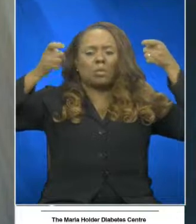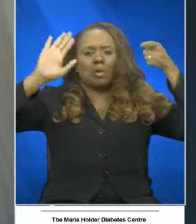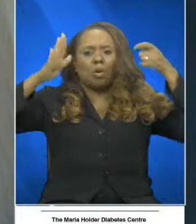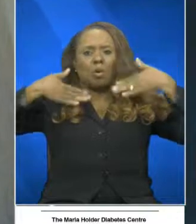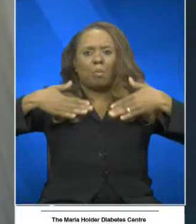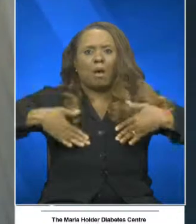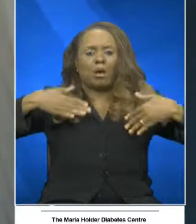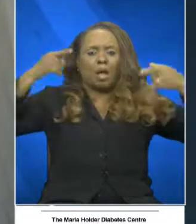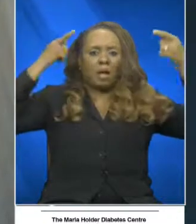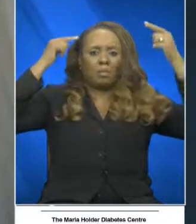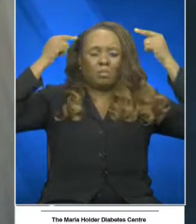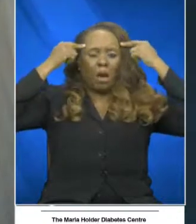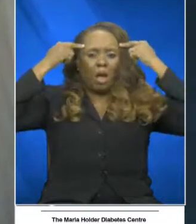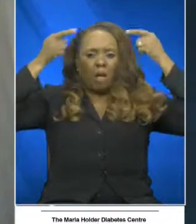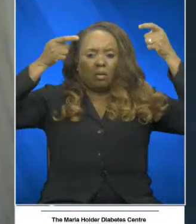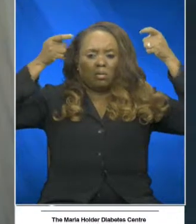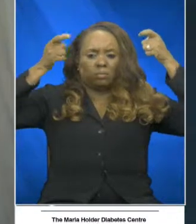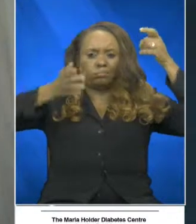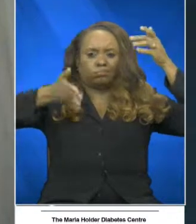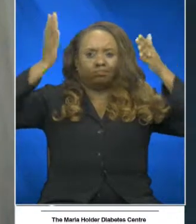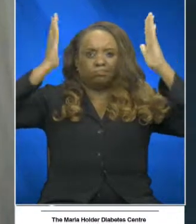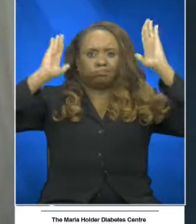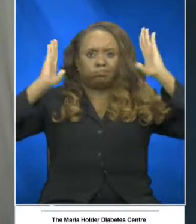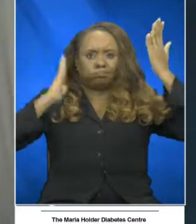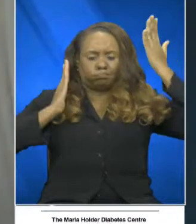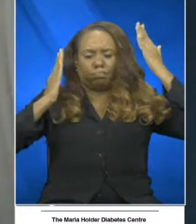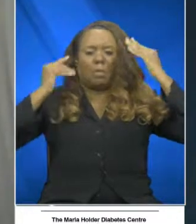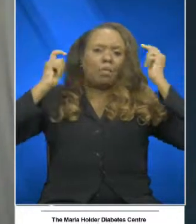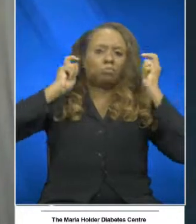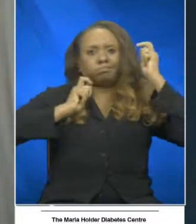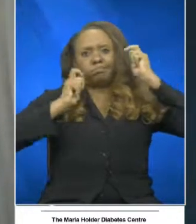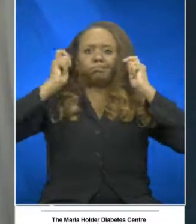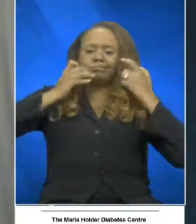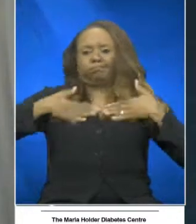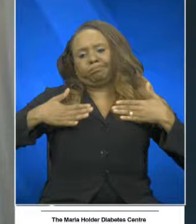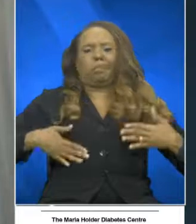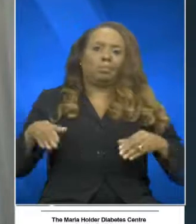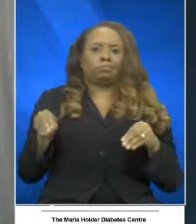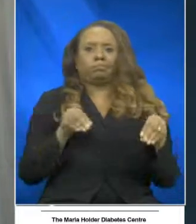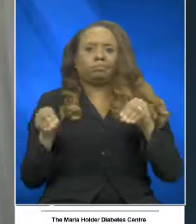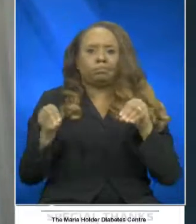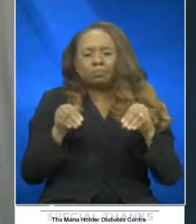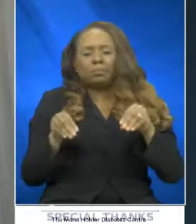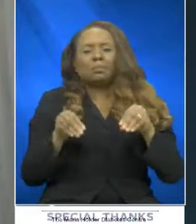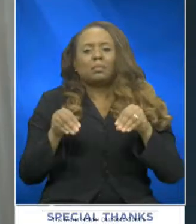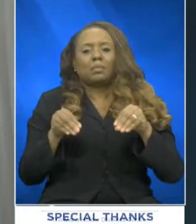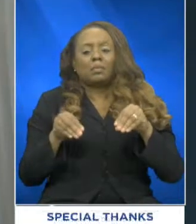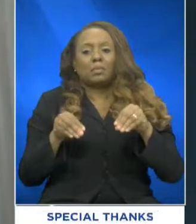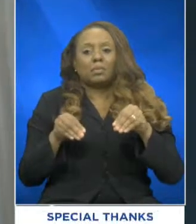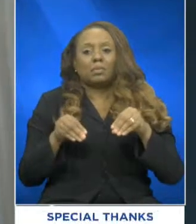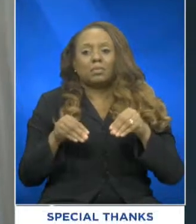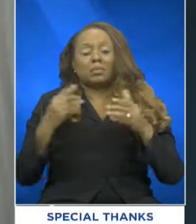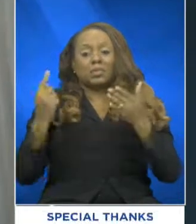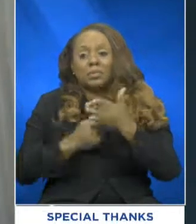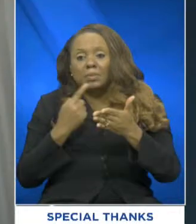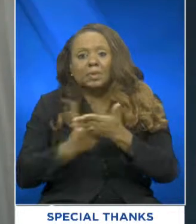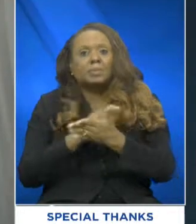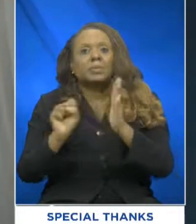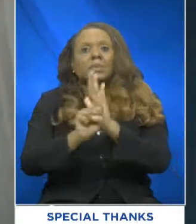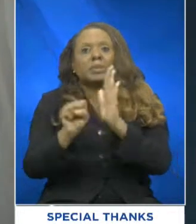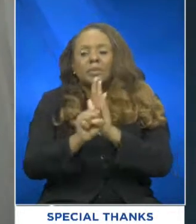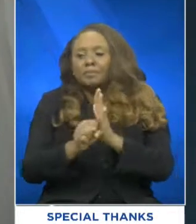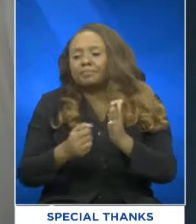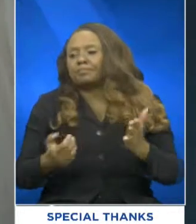in the body, either directly or indirectly, you can get what we call signs. They may either be